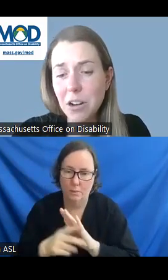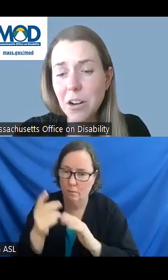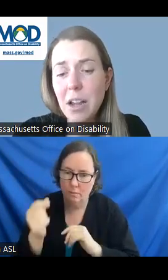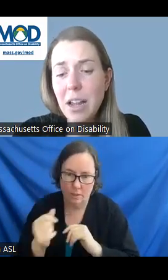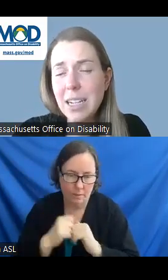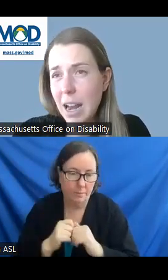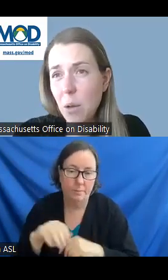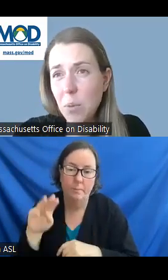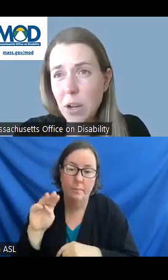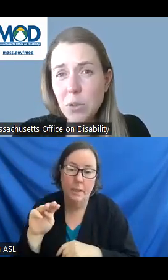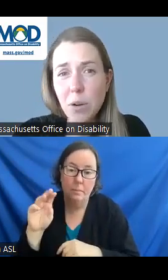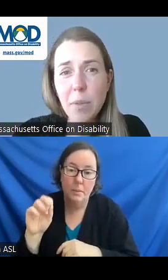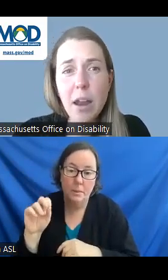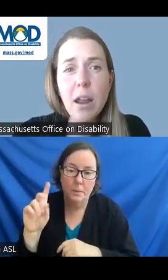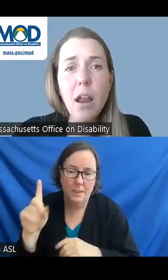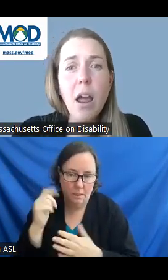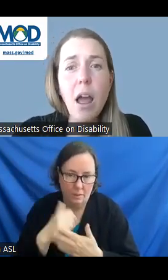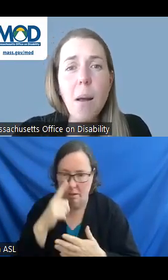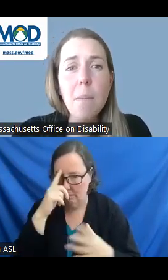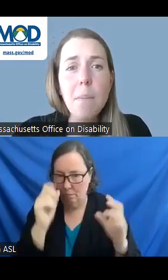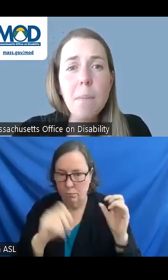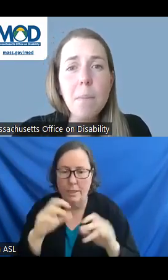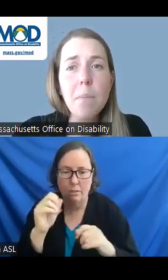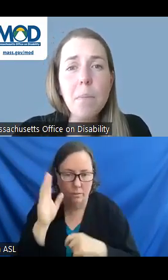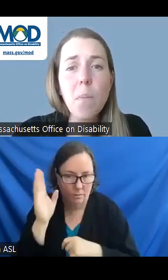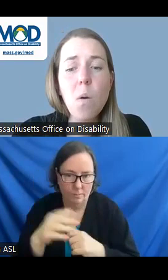is always here to kind of help you brainstorm that.